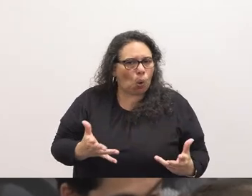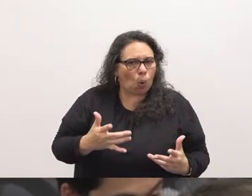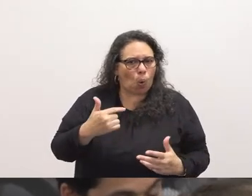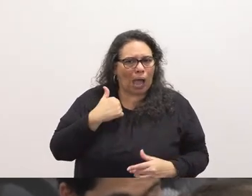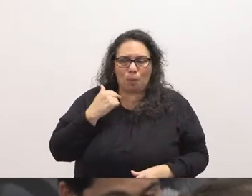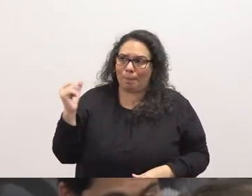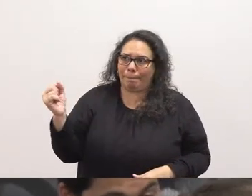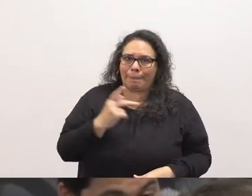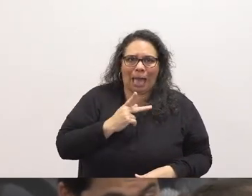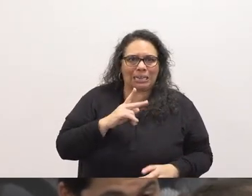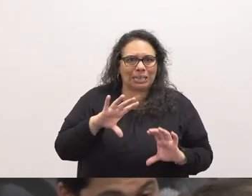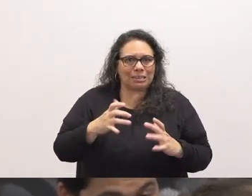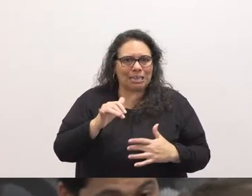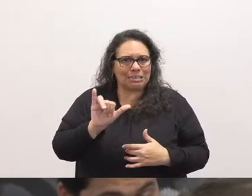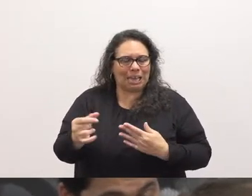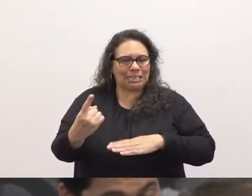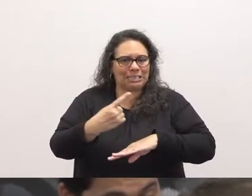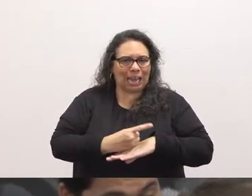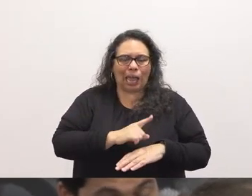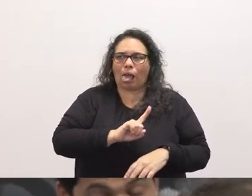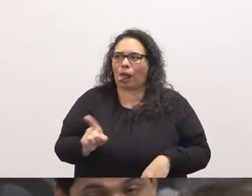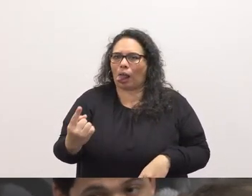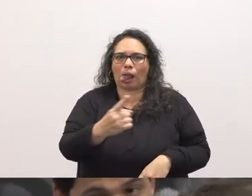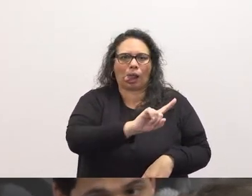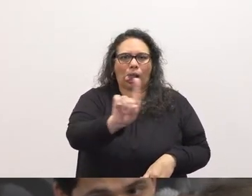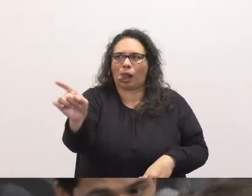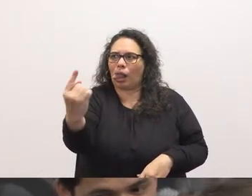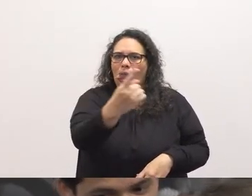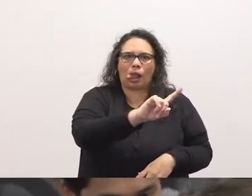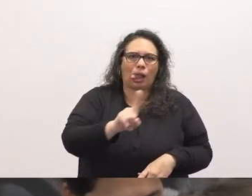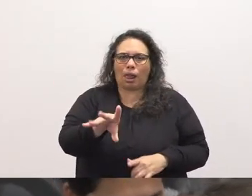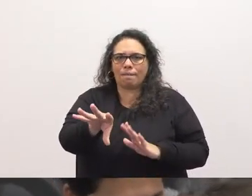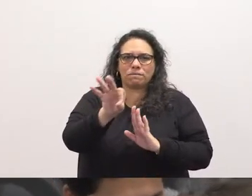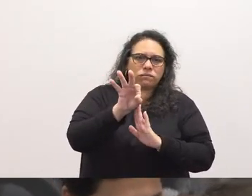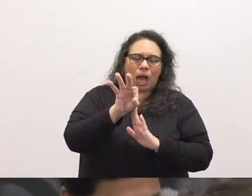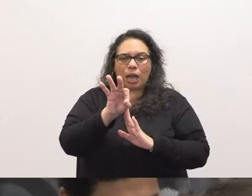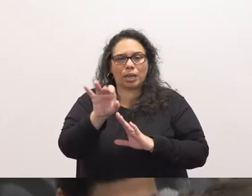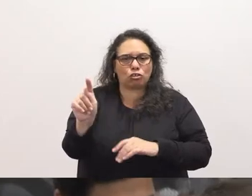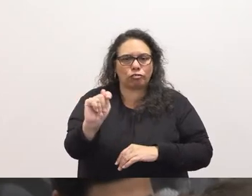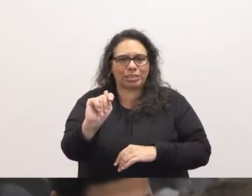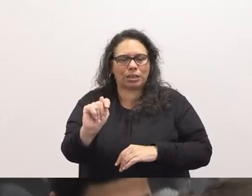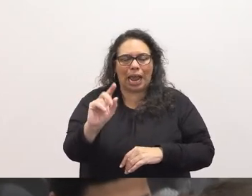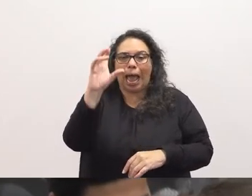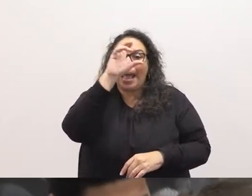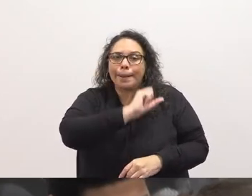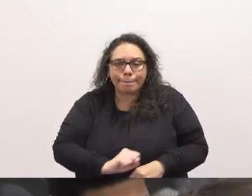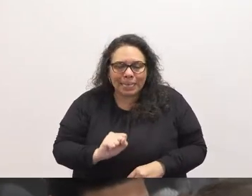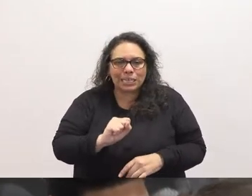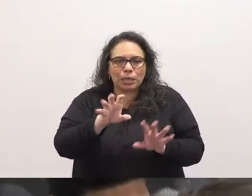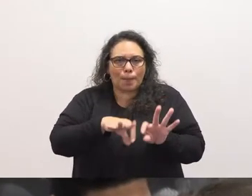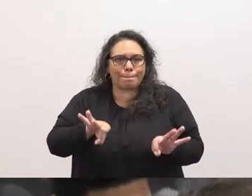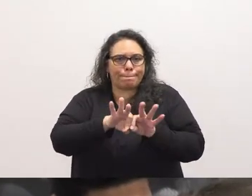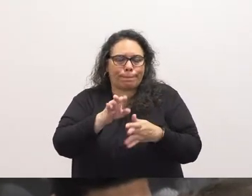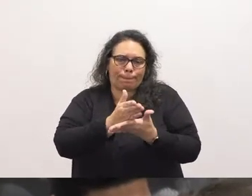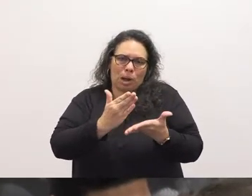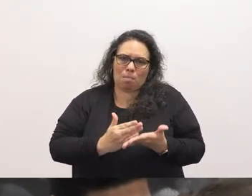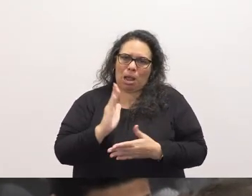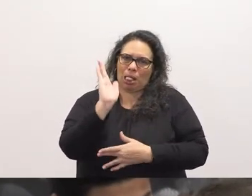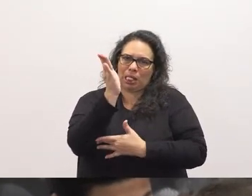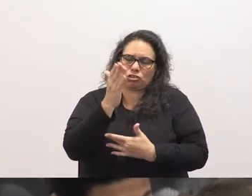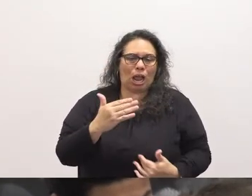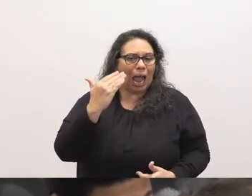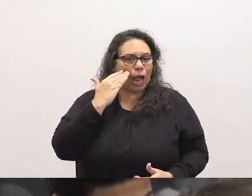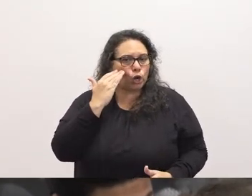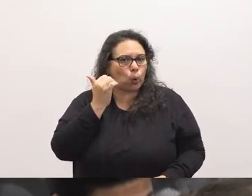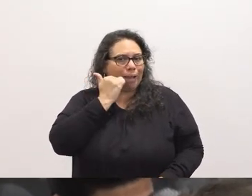got back to class that day after my journey to the restroom, I had missed a fundamental section of the lecture. And I know